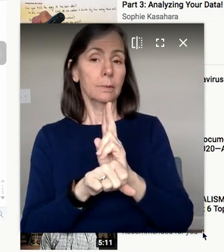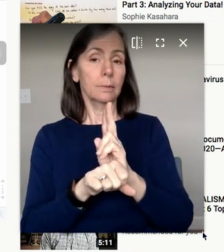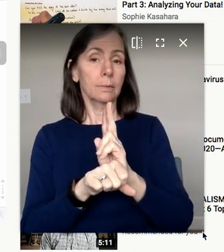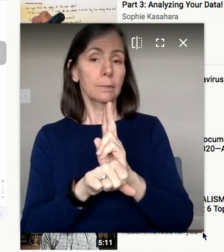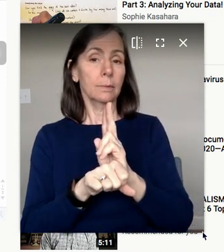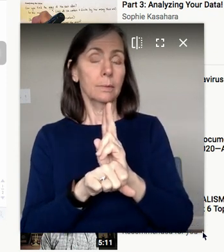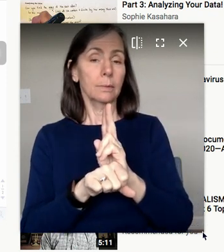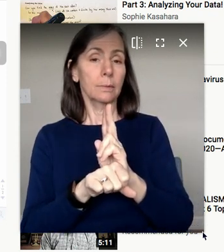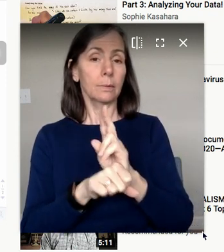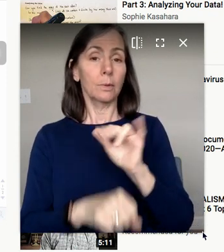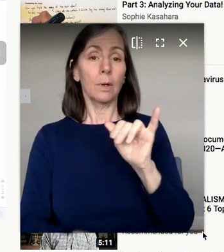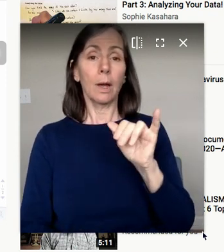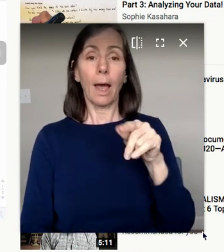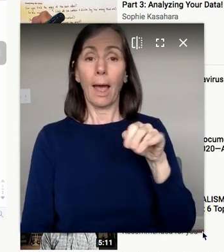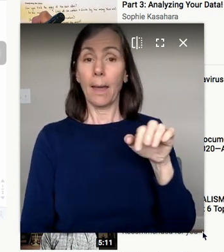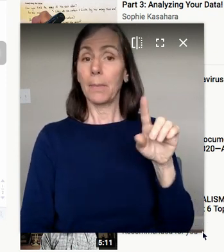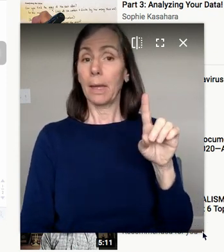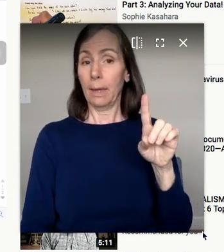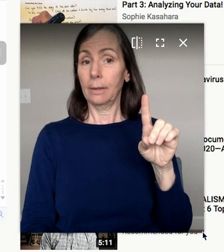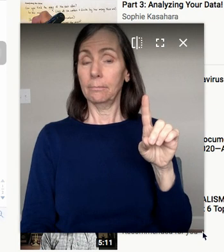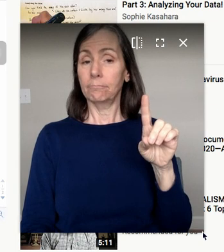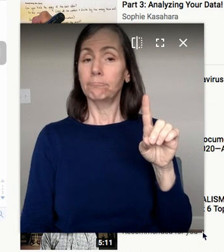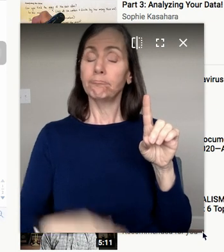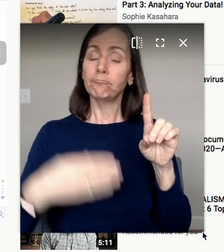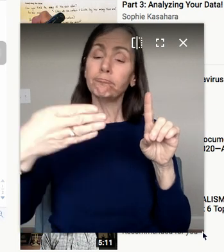your iPad.